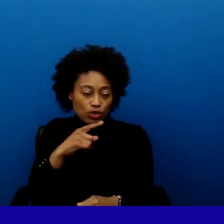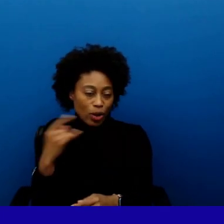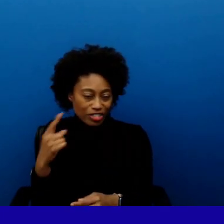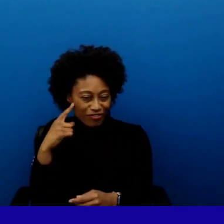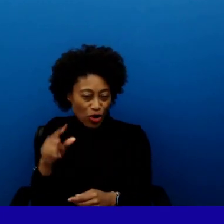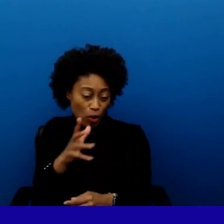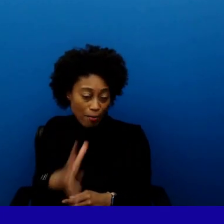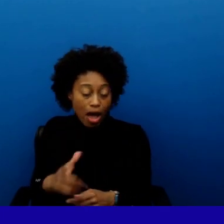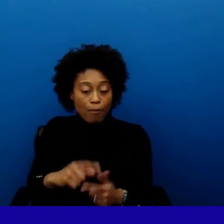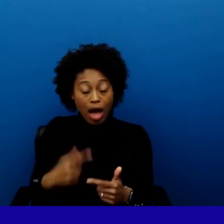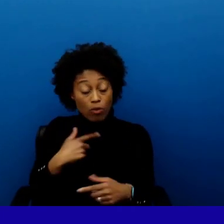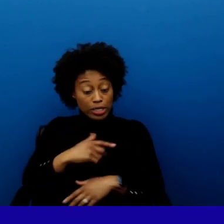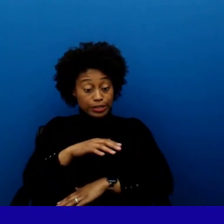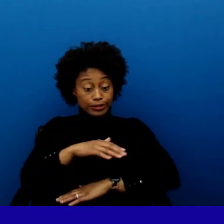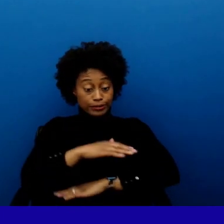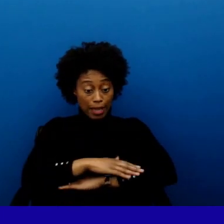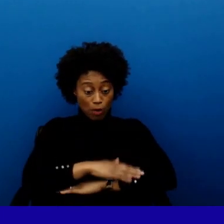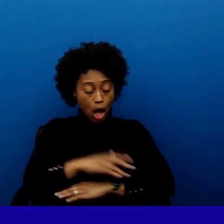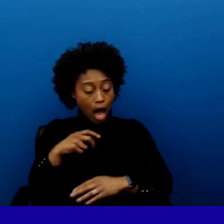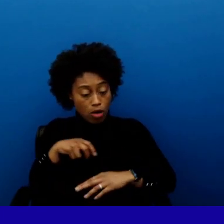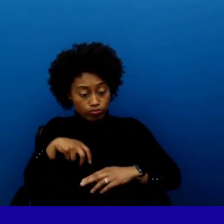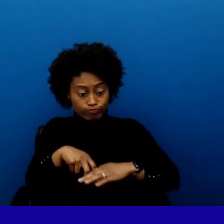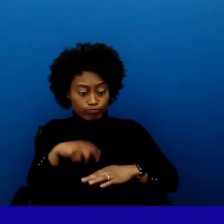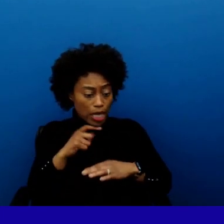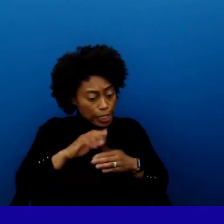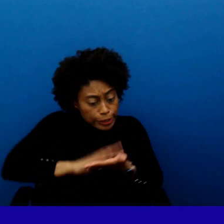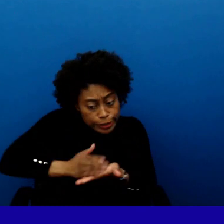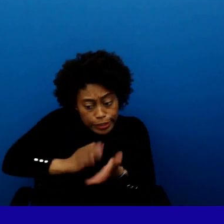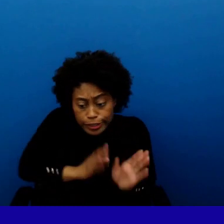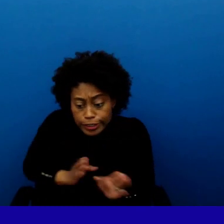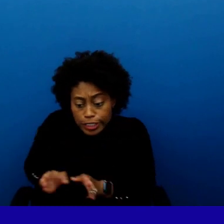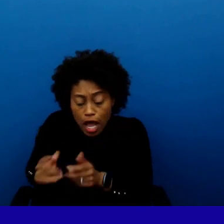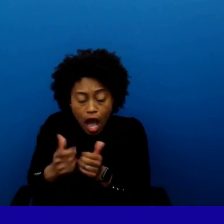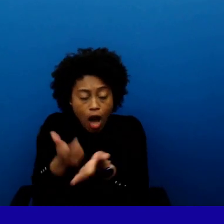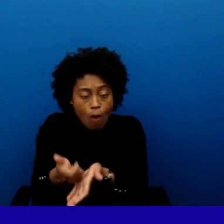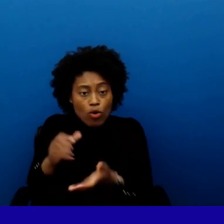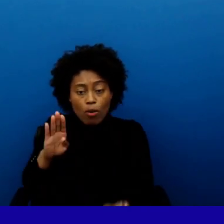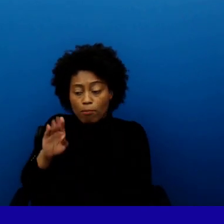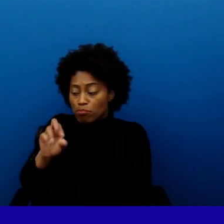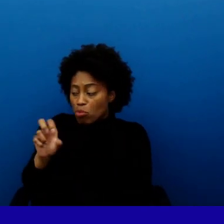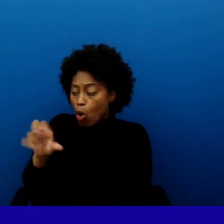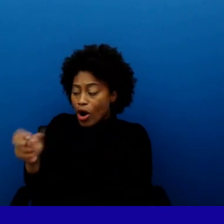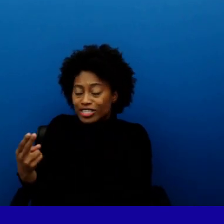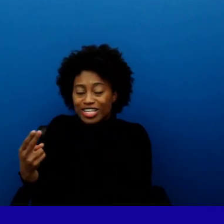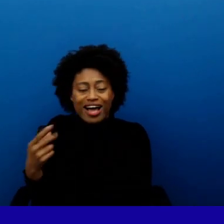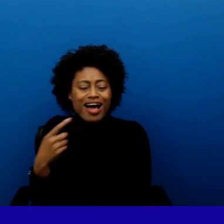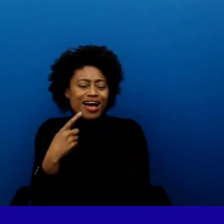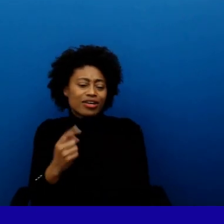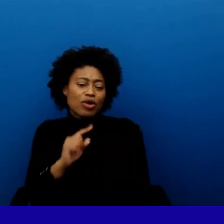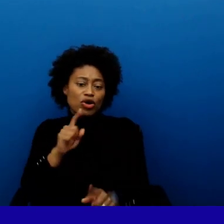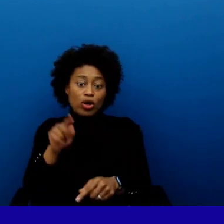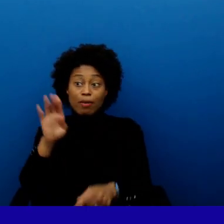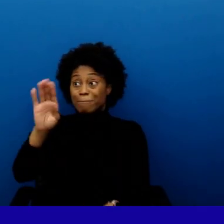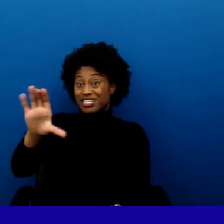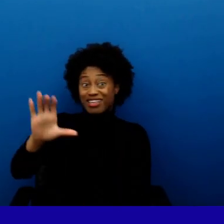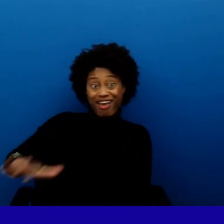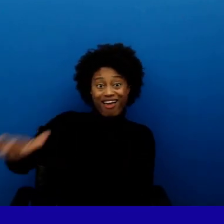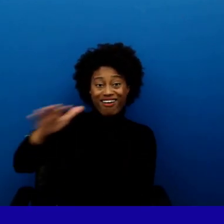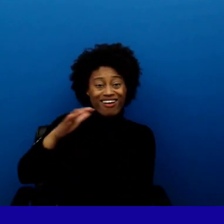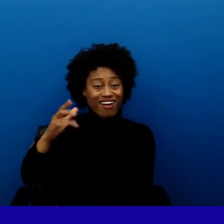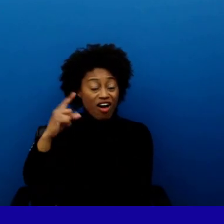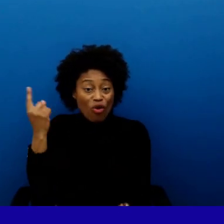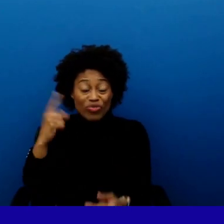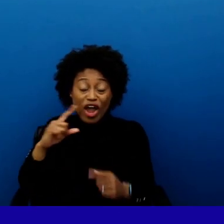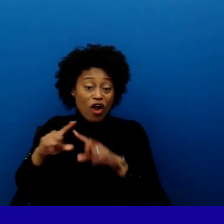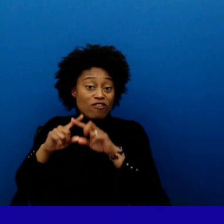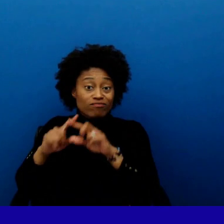borscht. And then later on the summer, we would go back to that area of BC because there's like the whole economy of a certain area in BC is based on dukkha borscht,